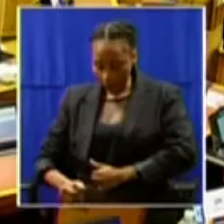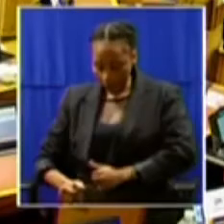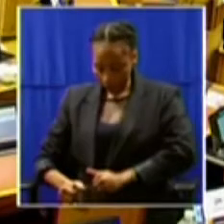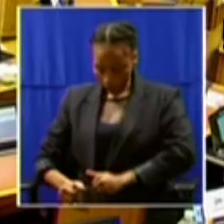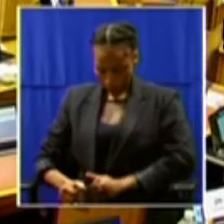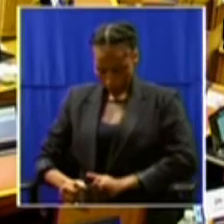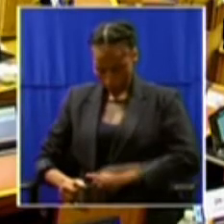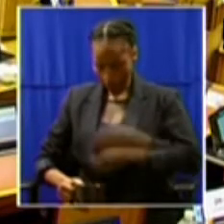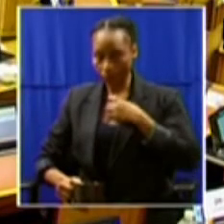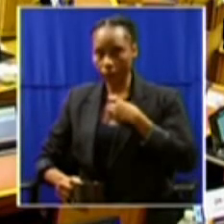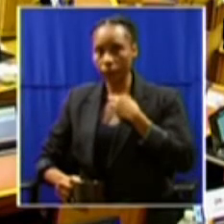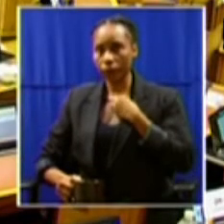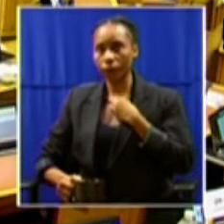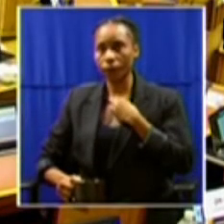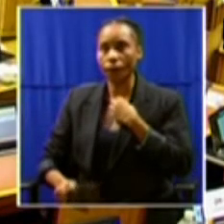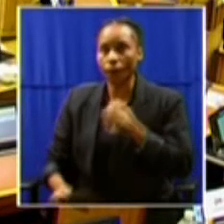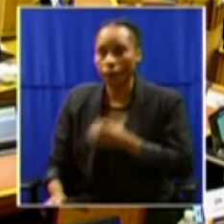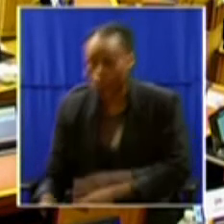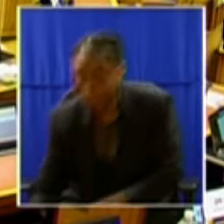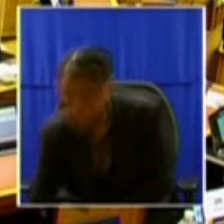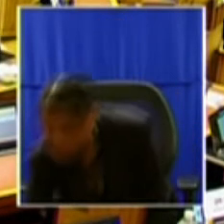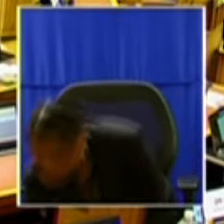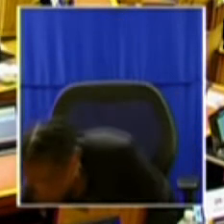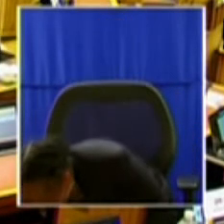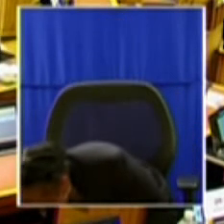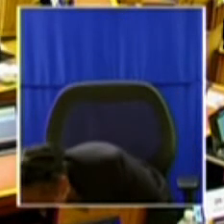Honourable Minister, can you try again now, please?